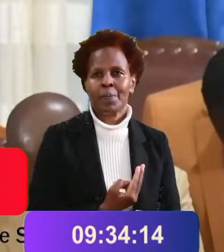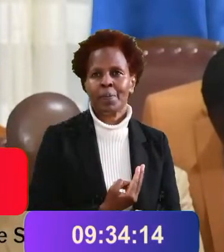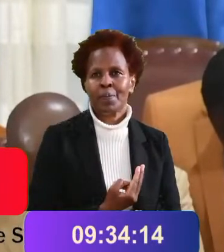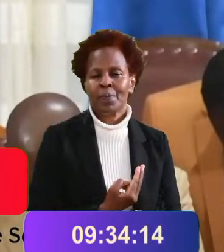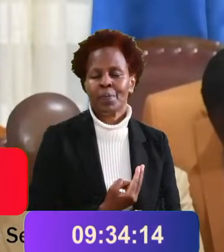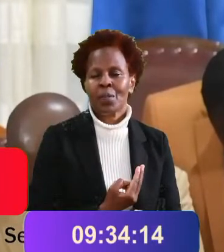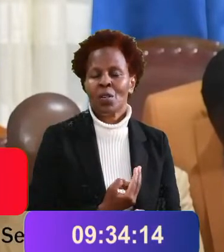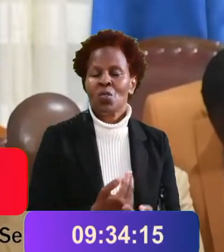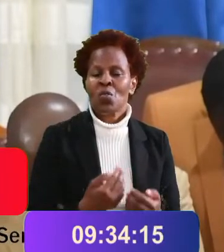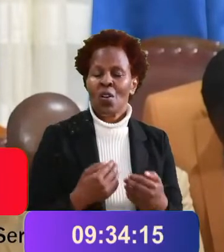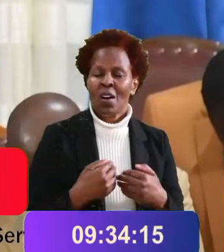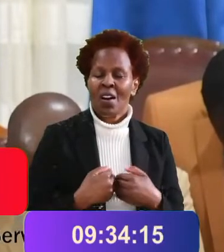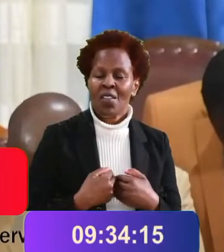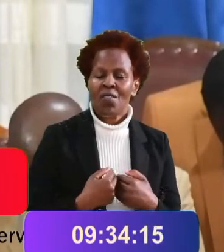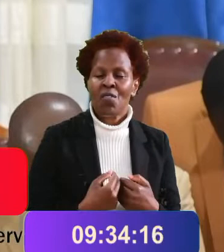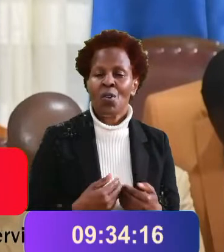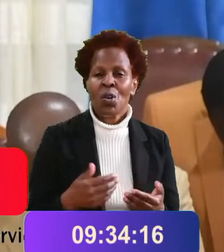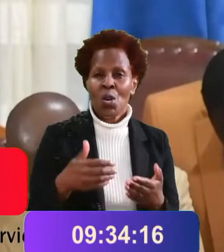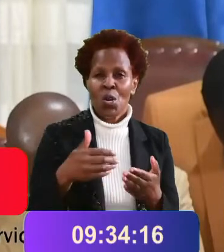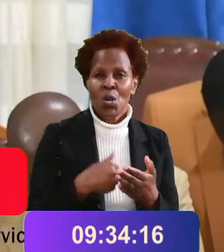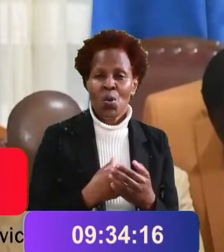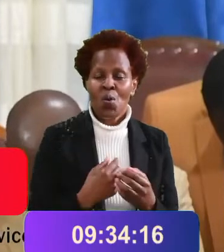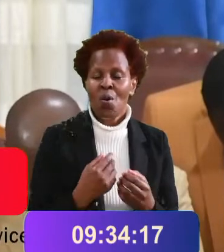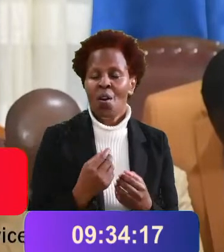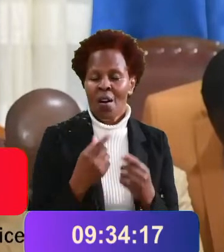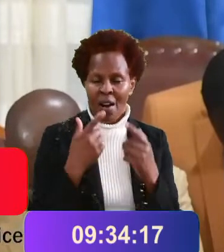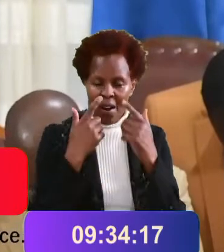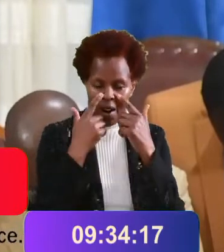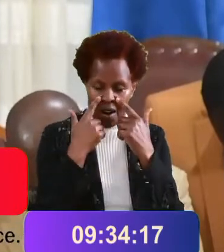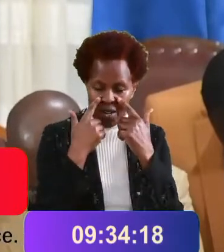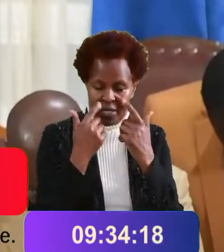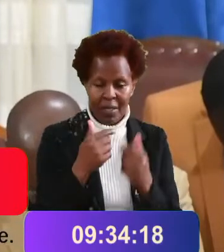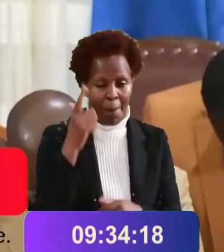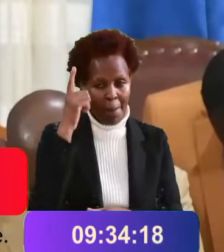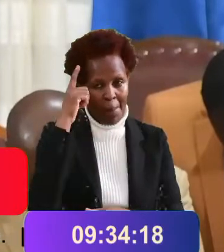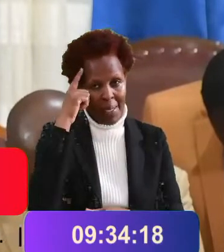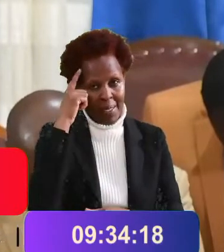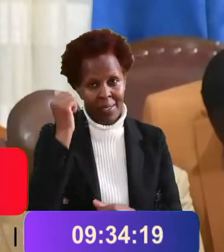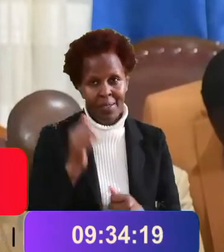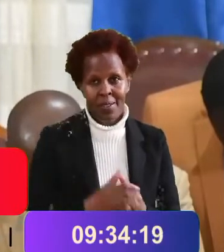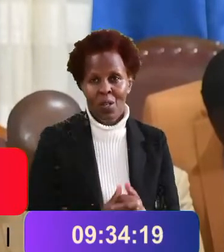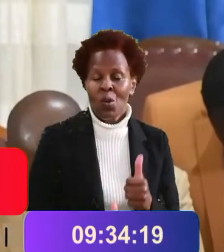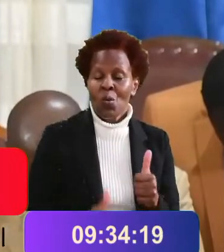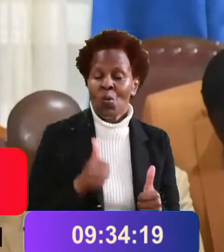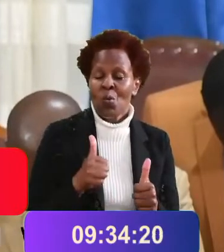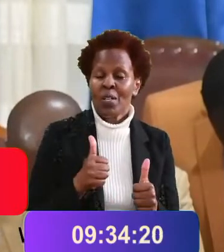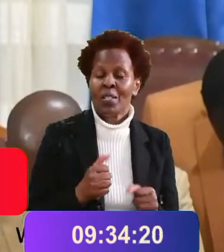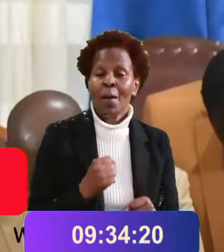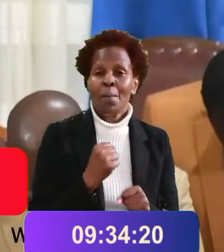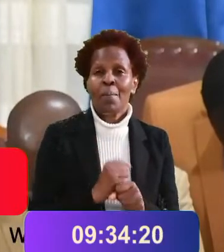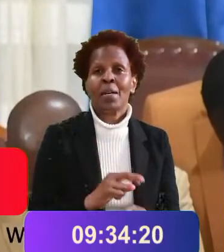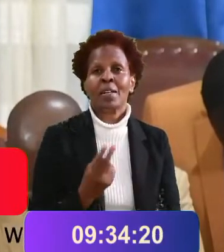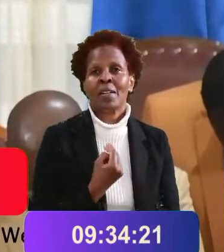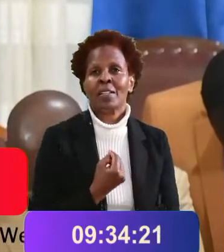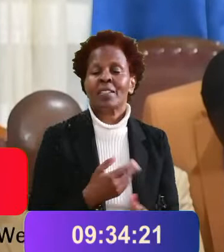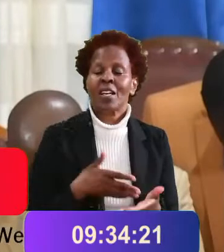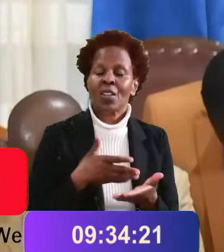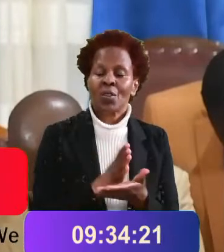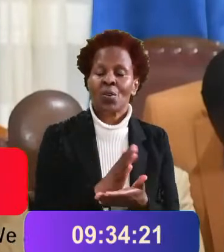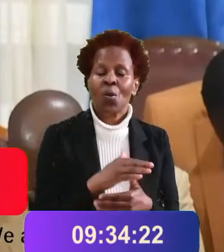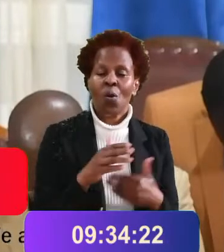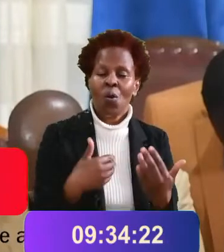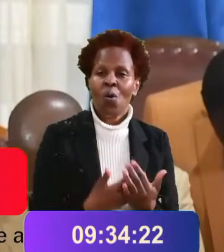to have new eyes, to have a new mind, which makes us see all